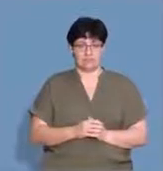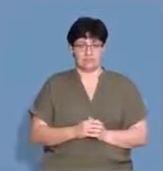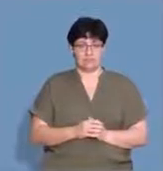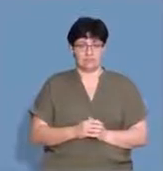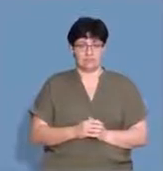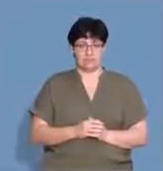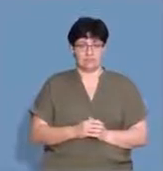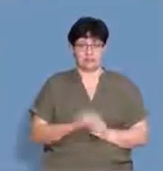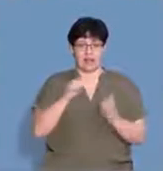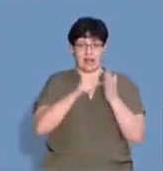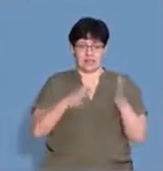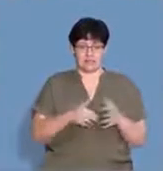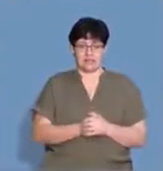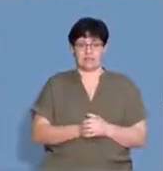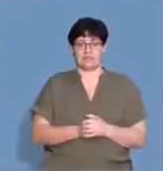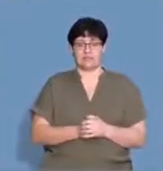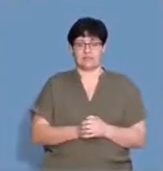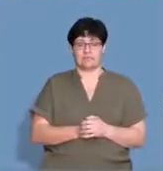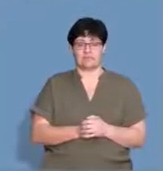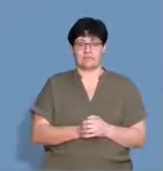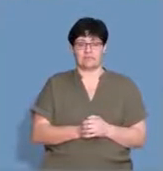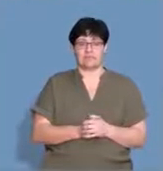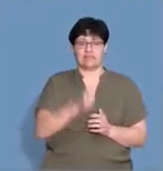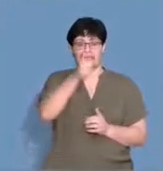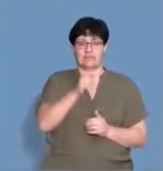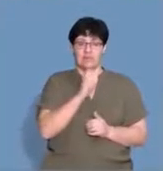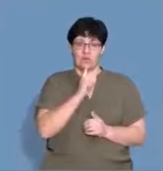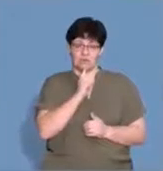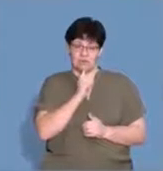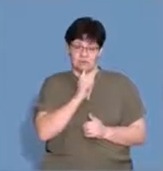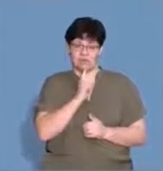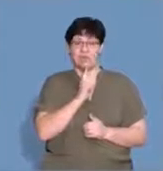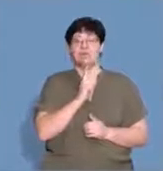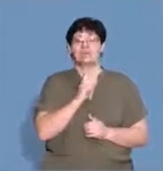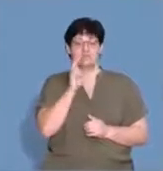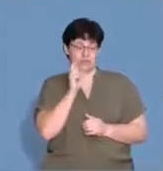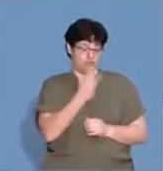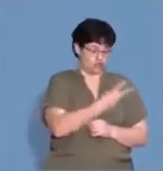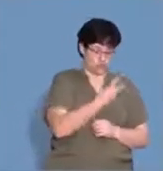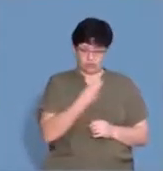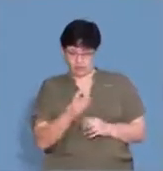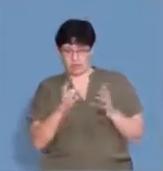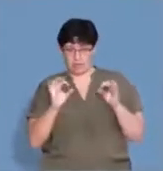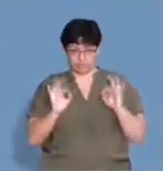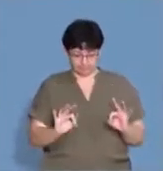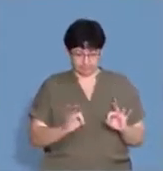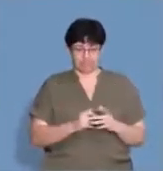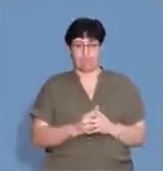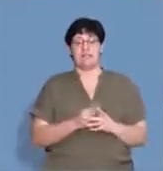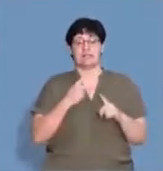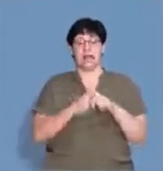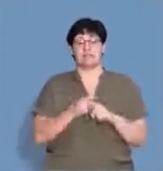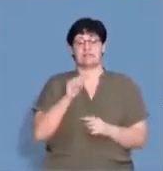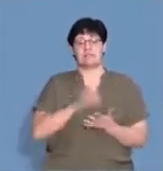And I'm going to get my calculator out. So 6,000, again, double check that you've got the correct numbers in,